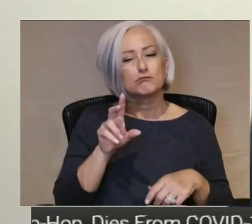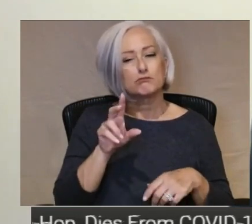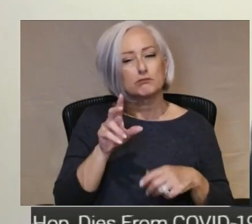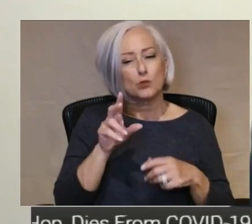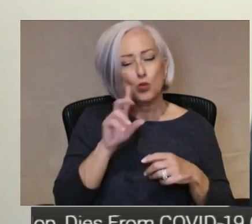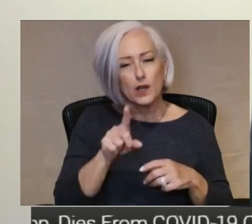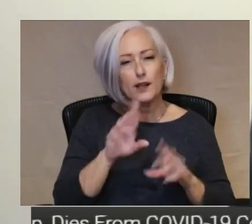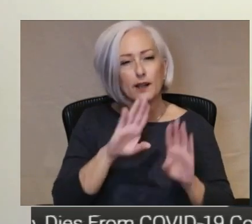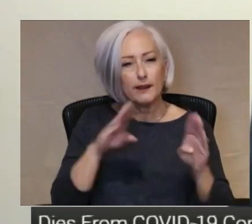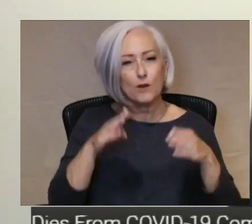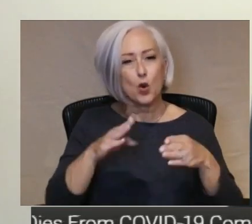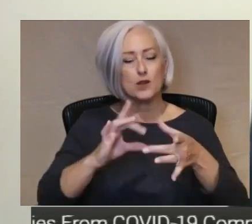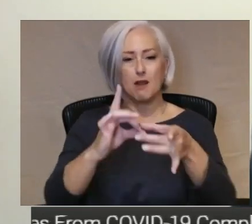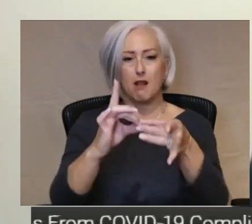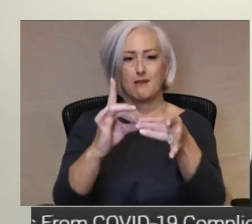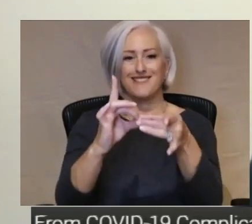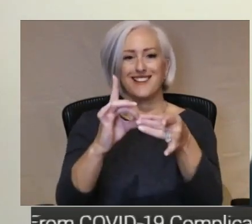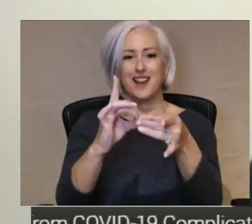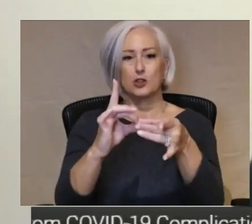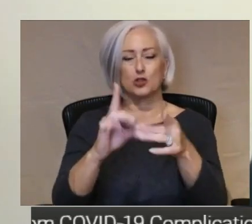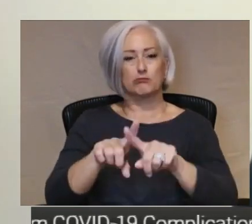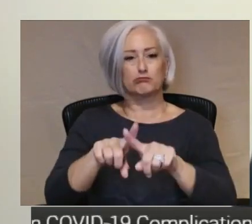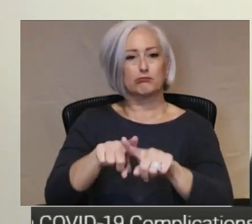really leaning on those things at these times.